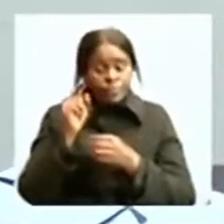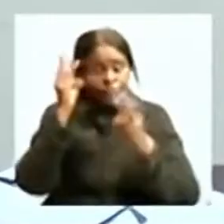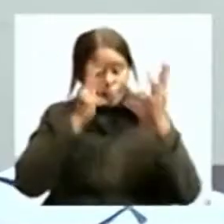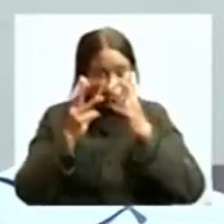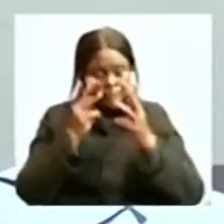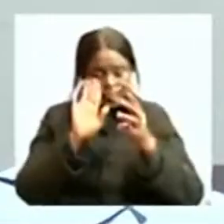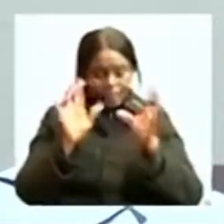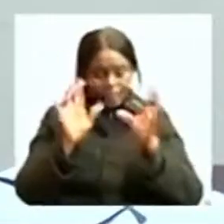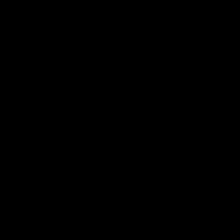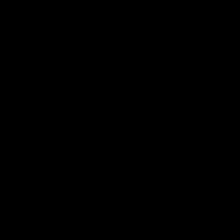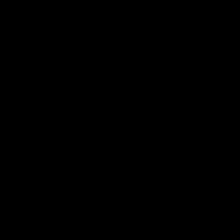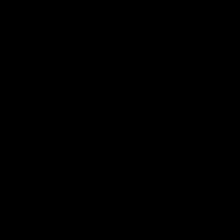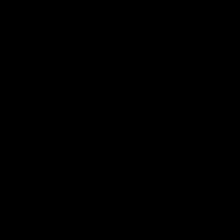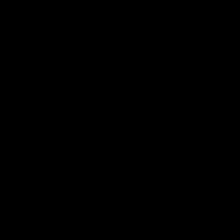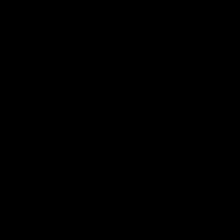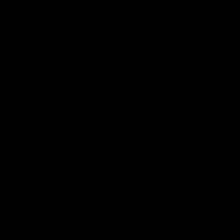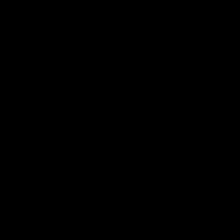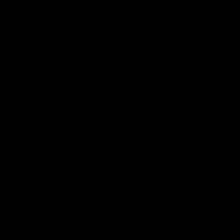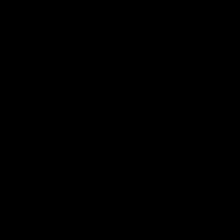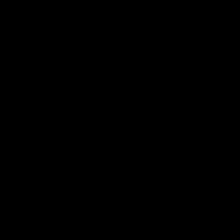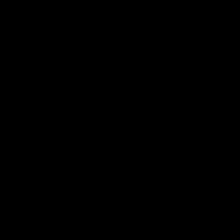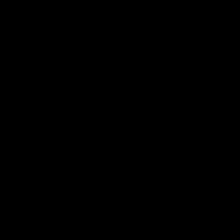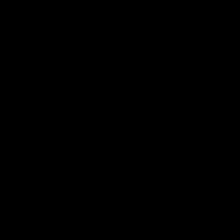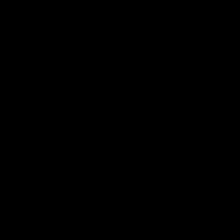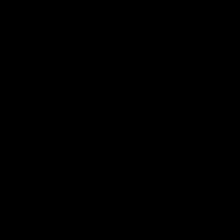your committee has.